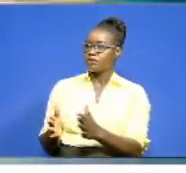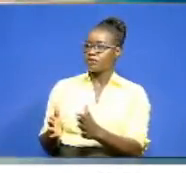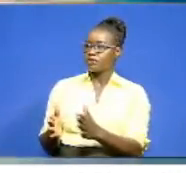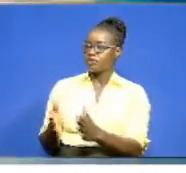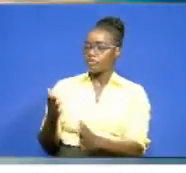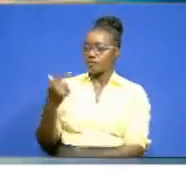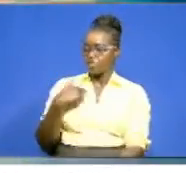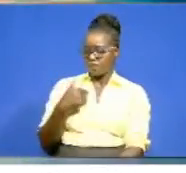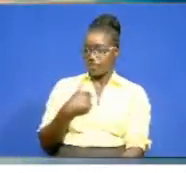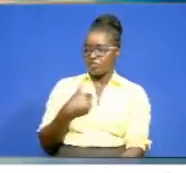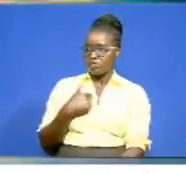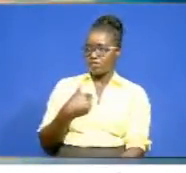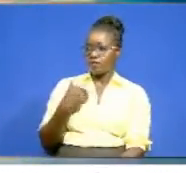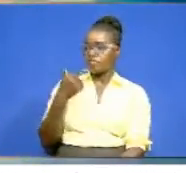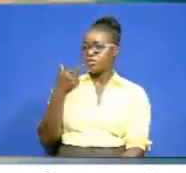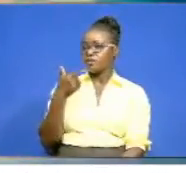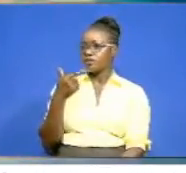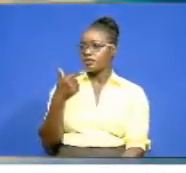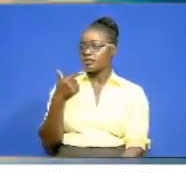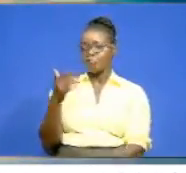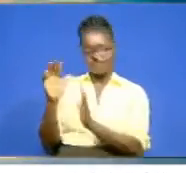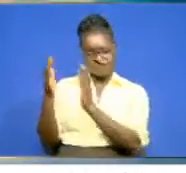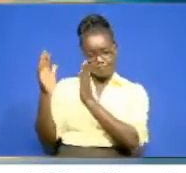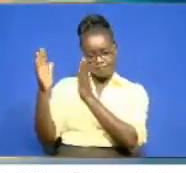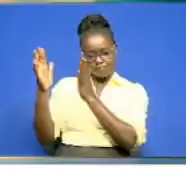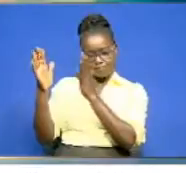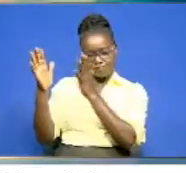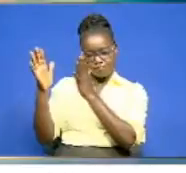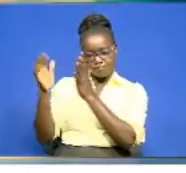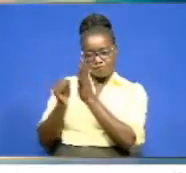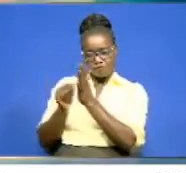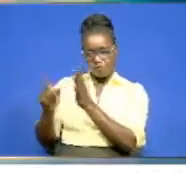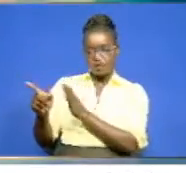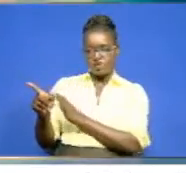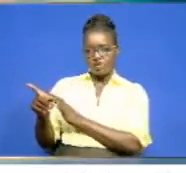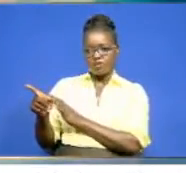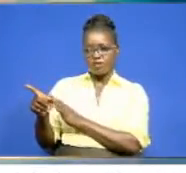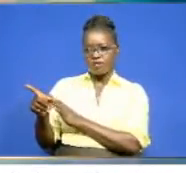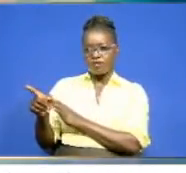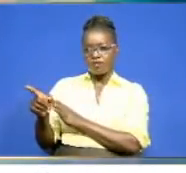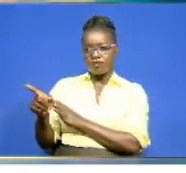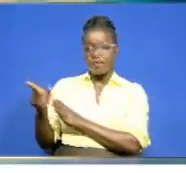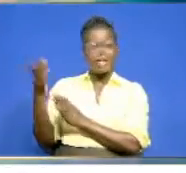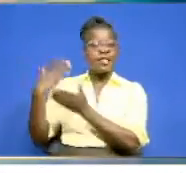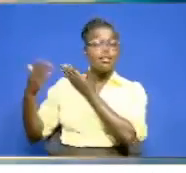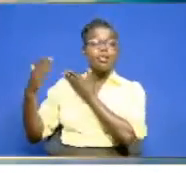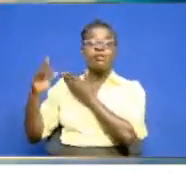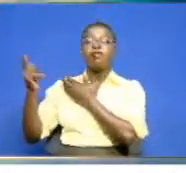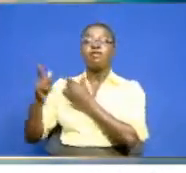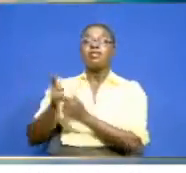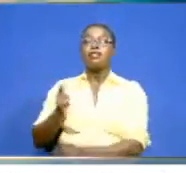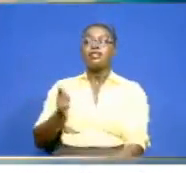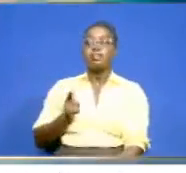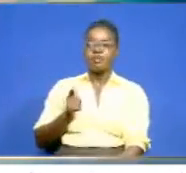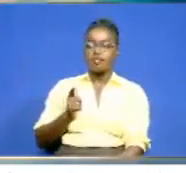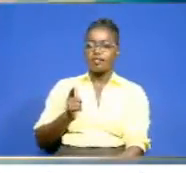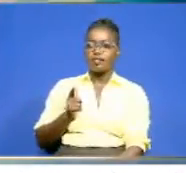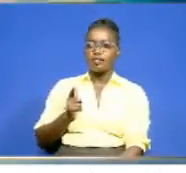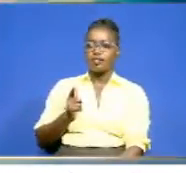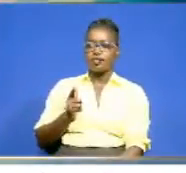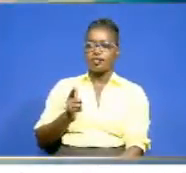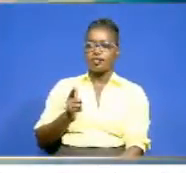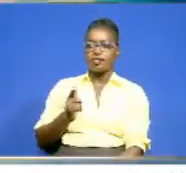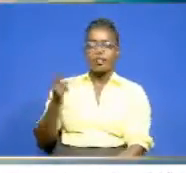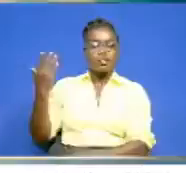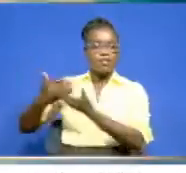me, I have to say, I congratulate her for mm-hmm. history. She's the first lady to make